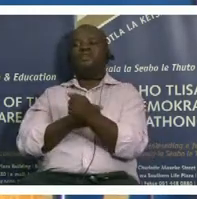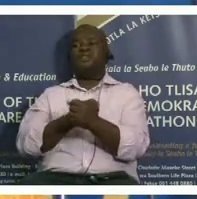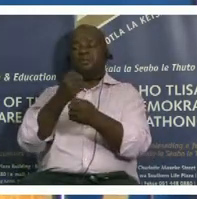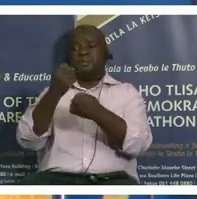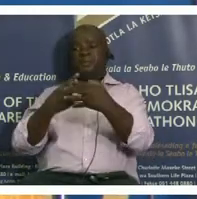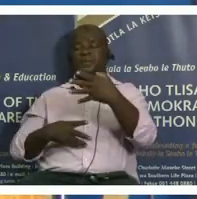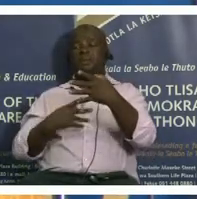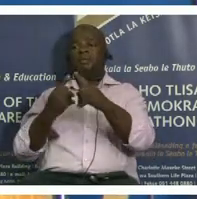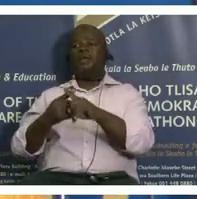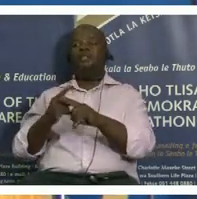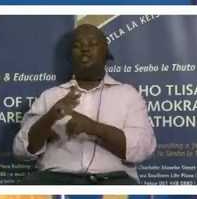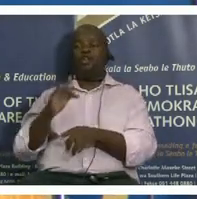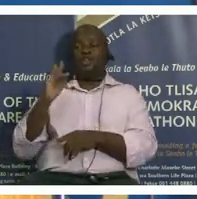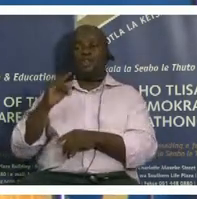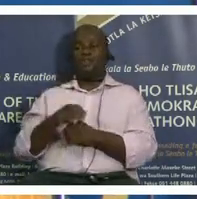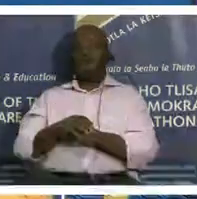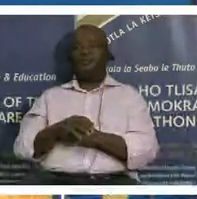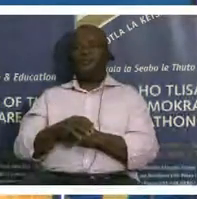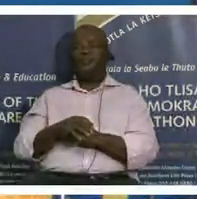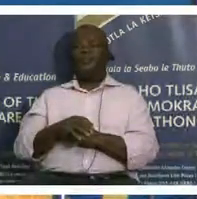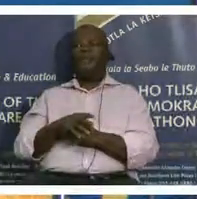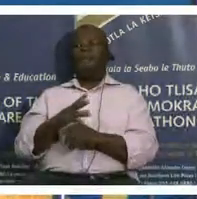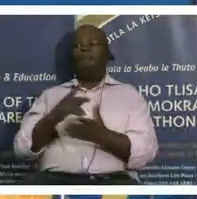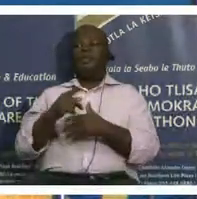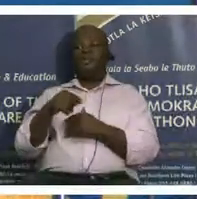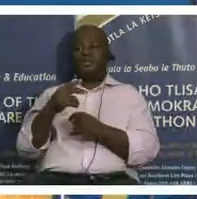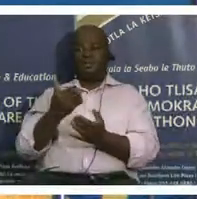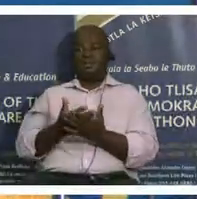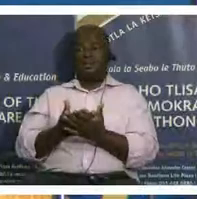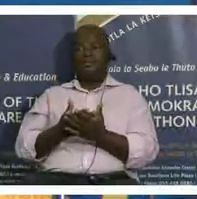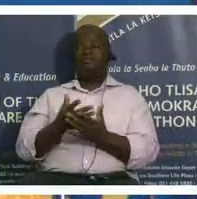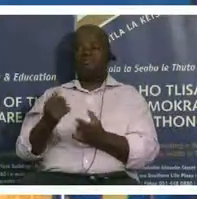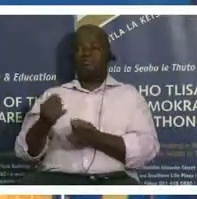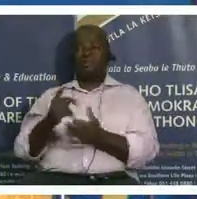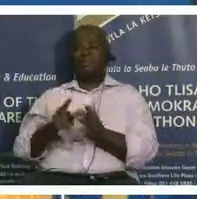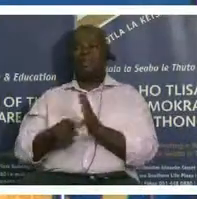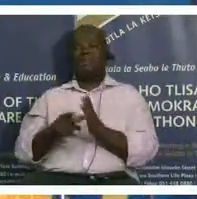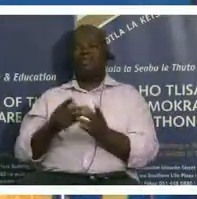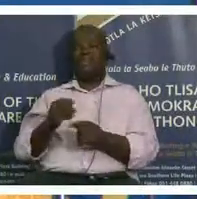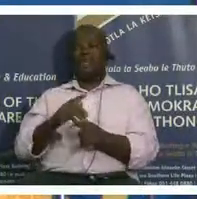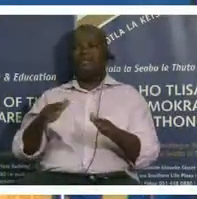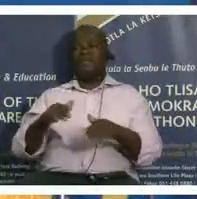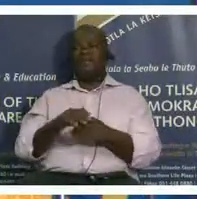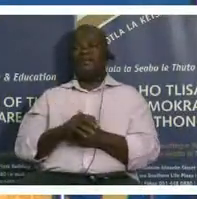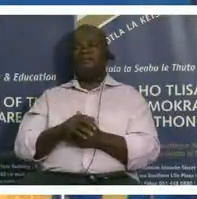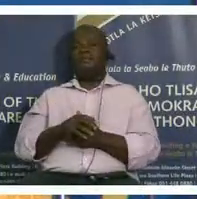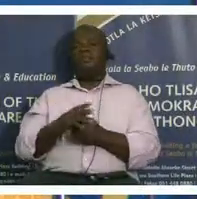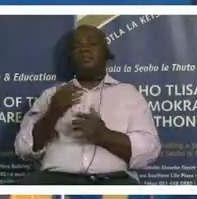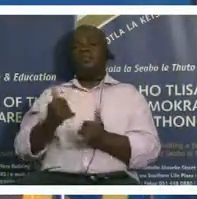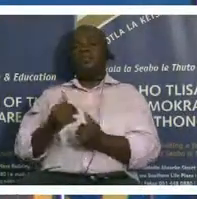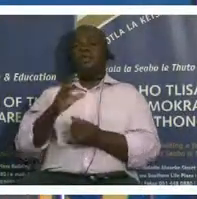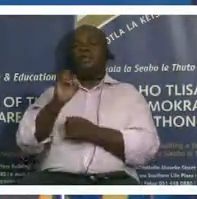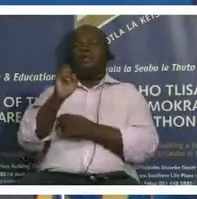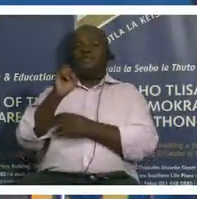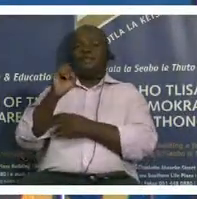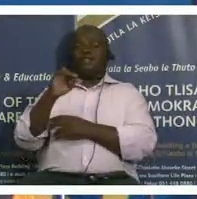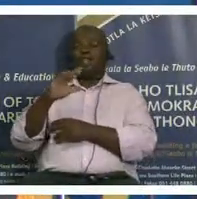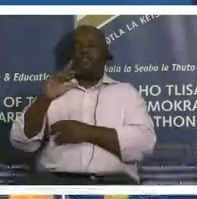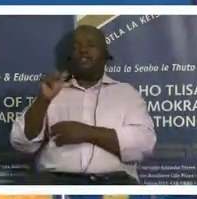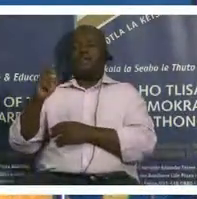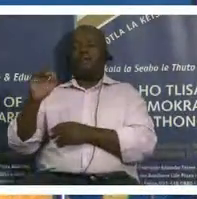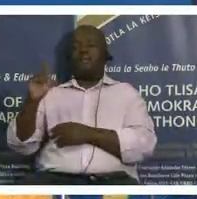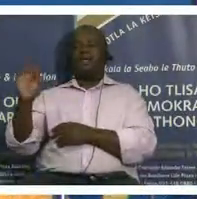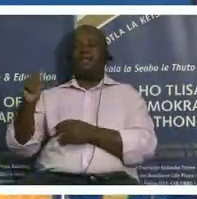hotel. The project is now at feasibility stage. There is the Sasol Beck Integrated and Mixed